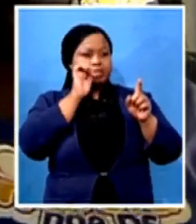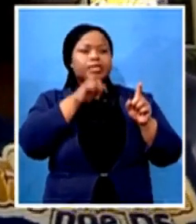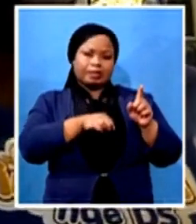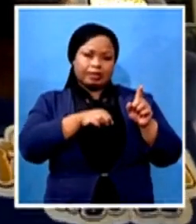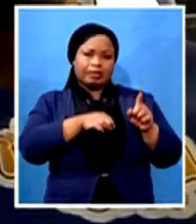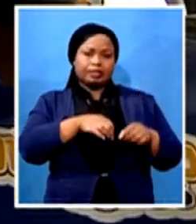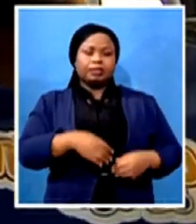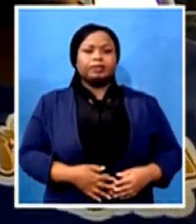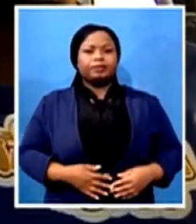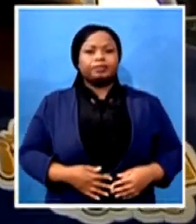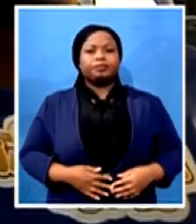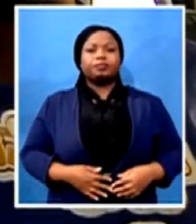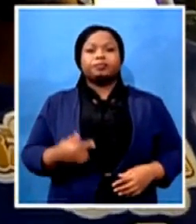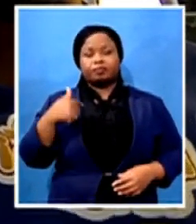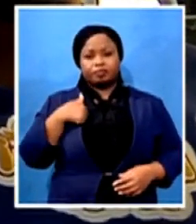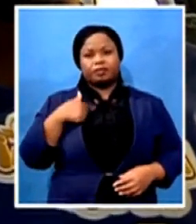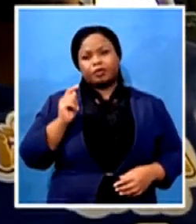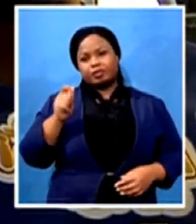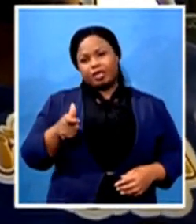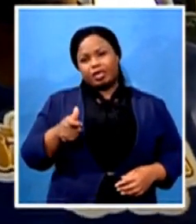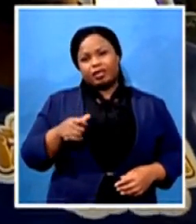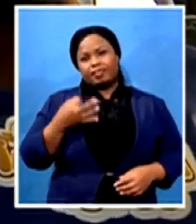pay $30 come the 15th